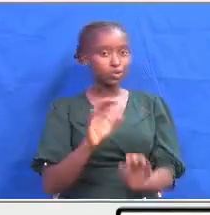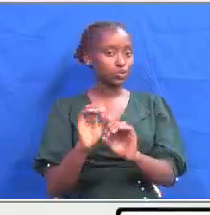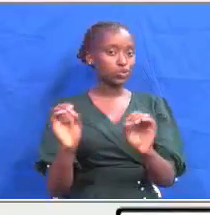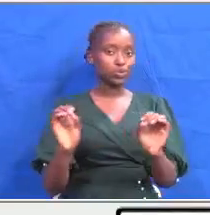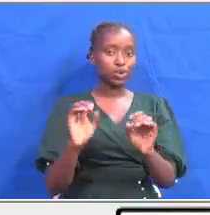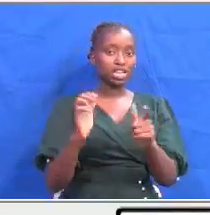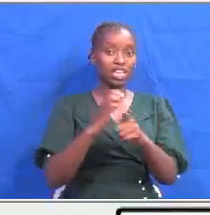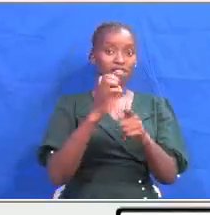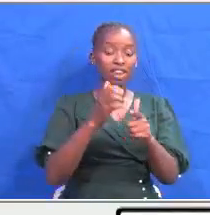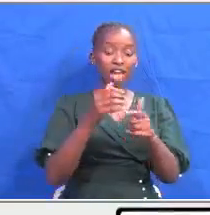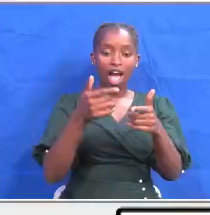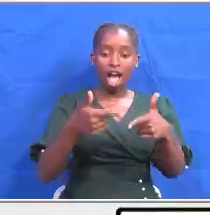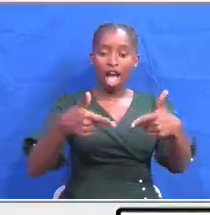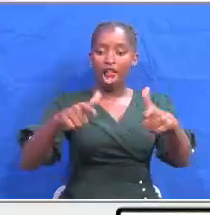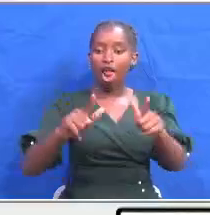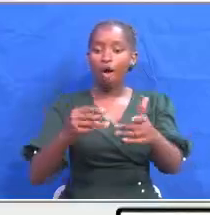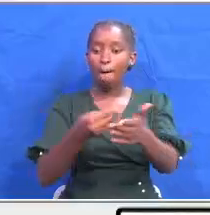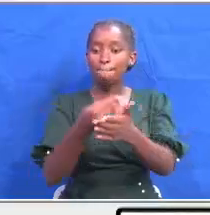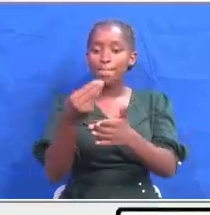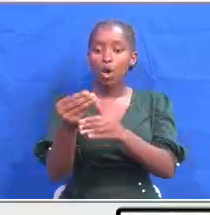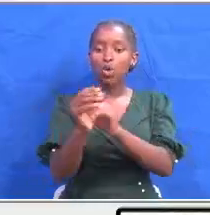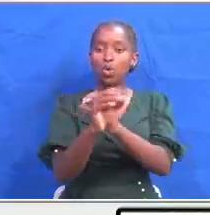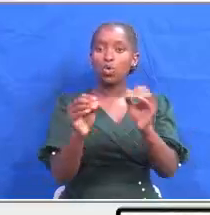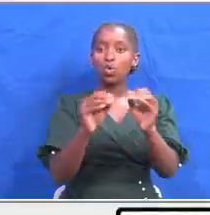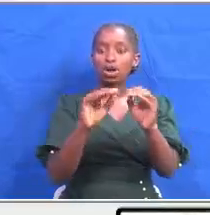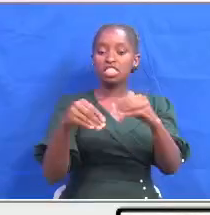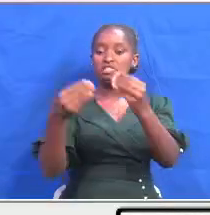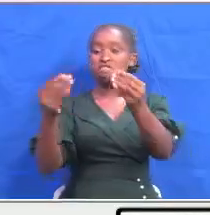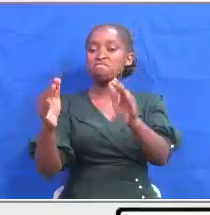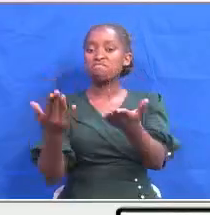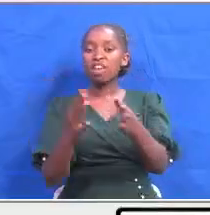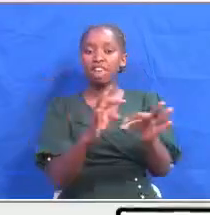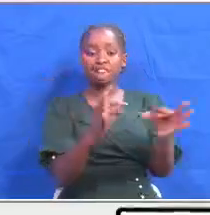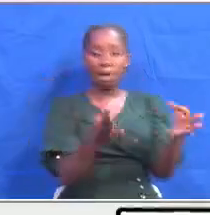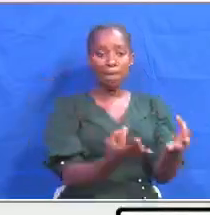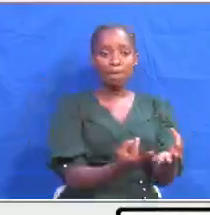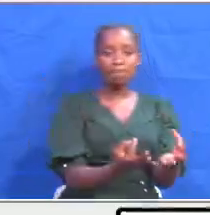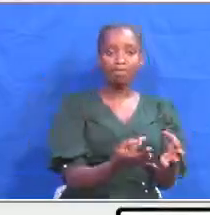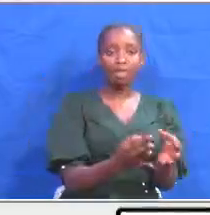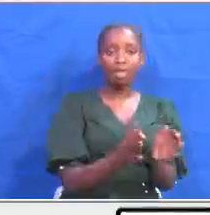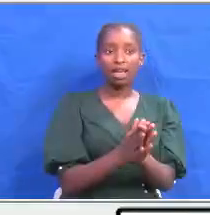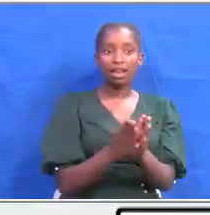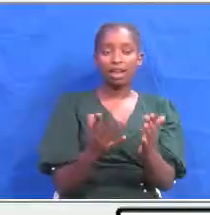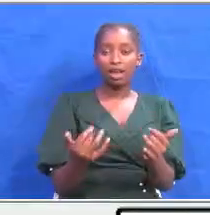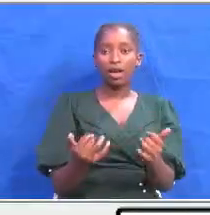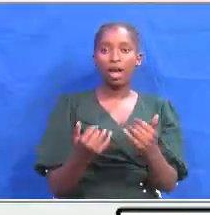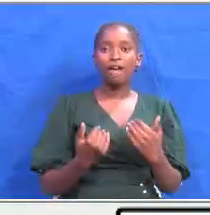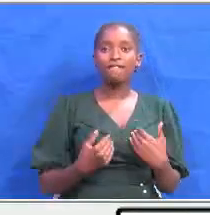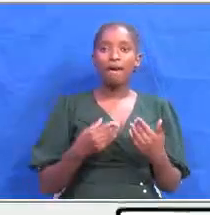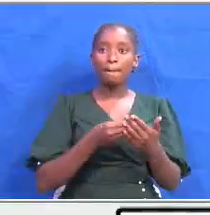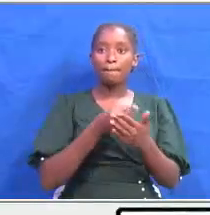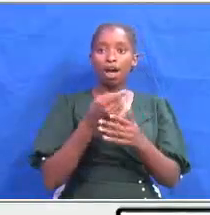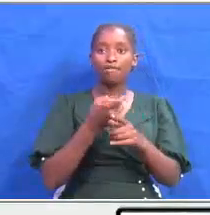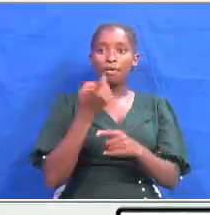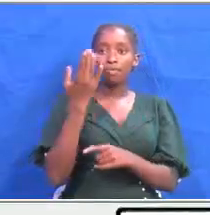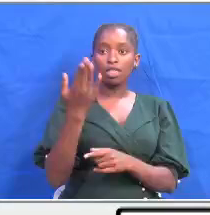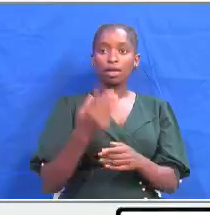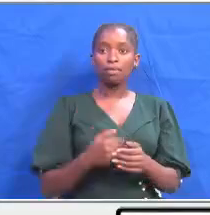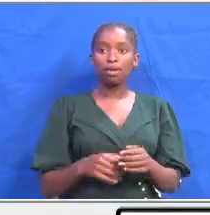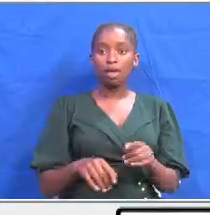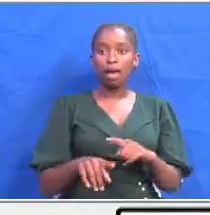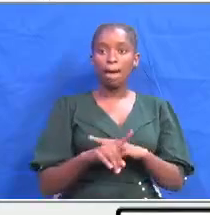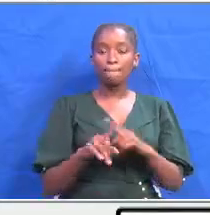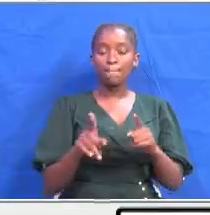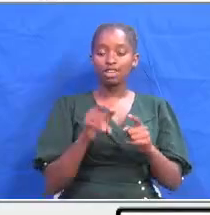even allowed to buy. You can give it to the family and now buy it from them, but not